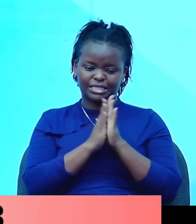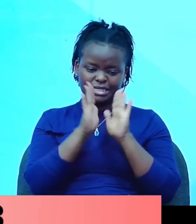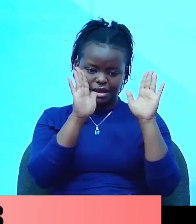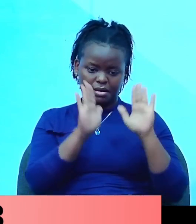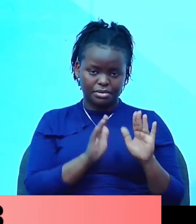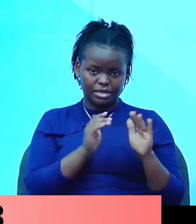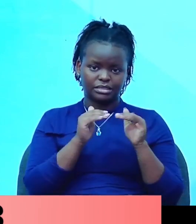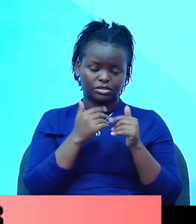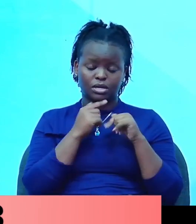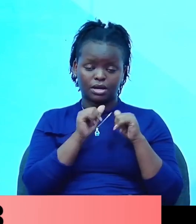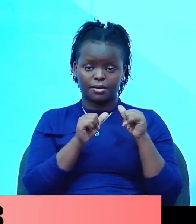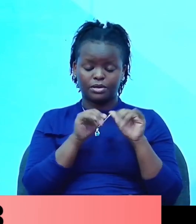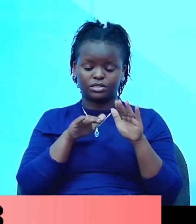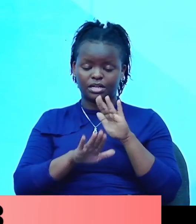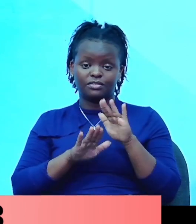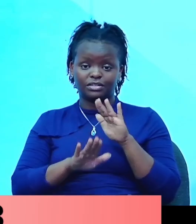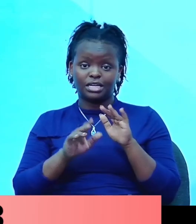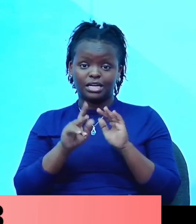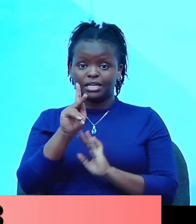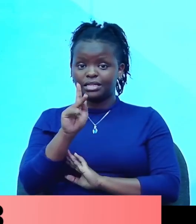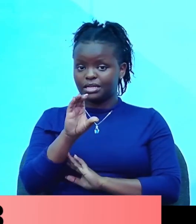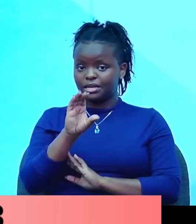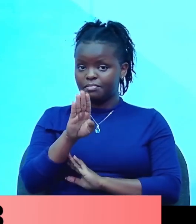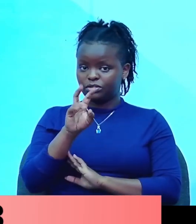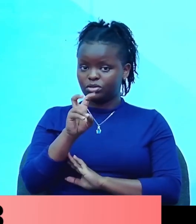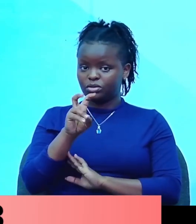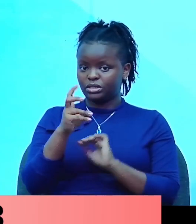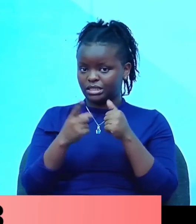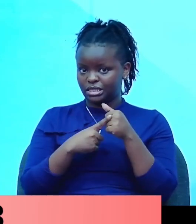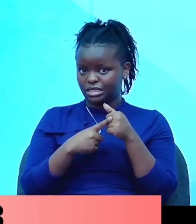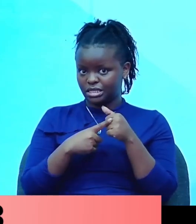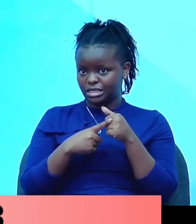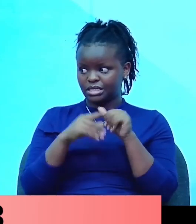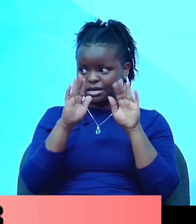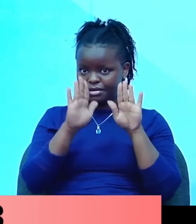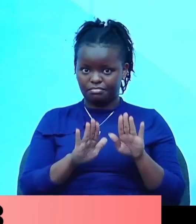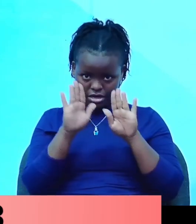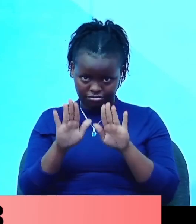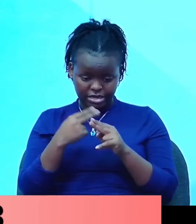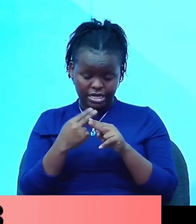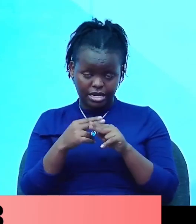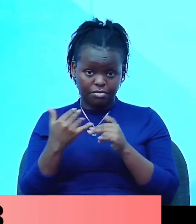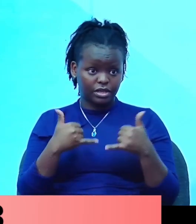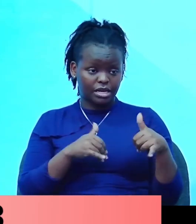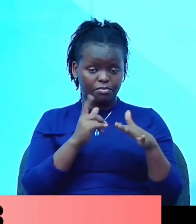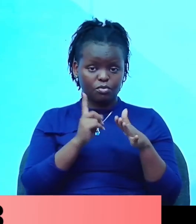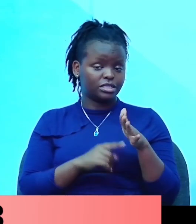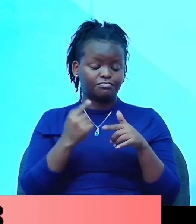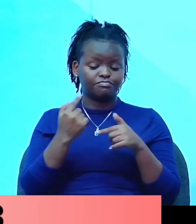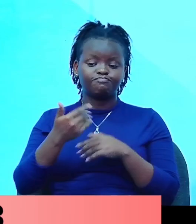Revvvisha na KCB 2026 campaign. And as Nkatha is telling me, the name of the game is consistency.